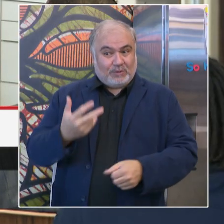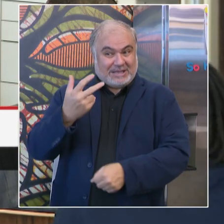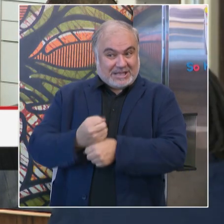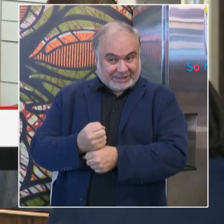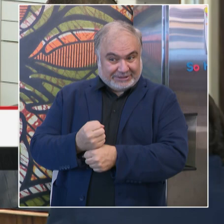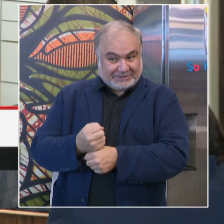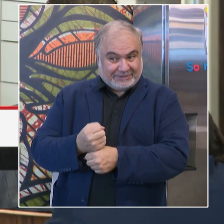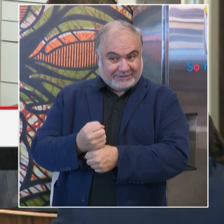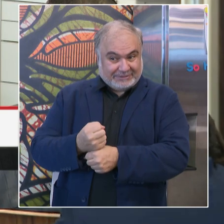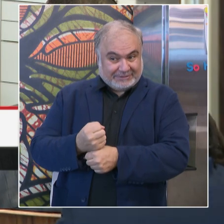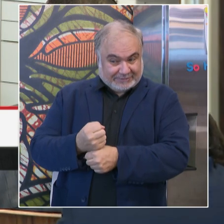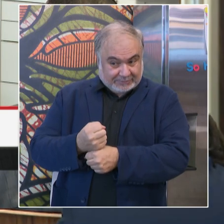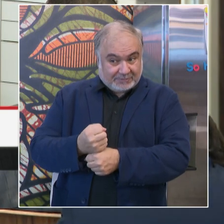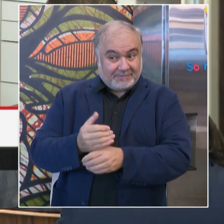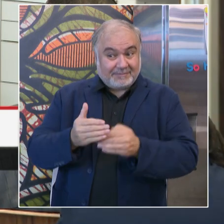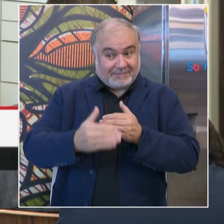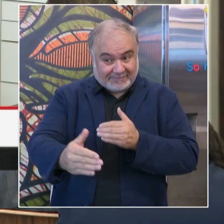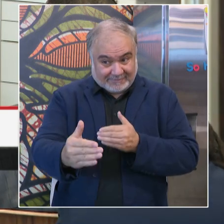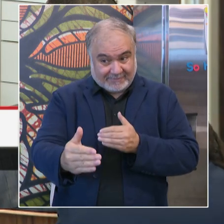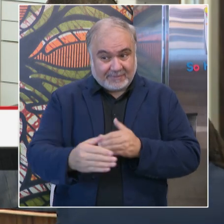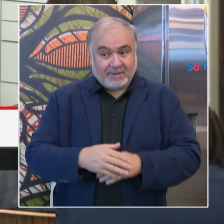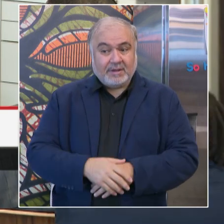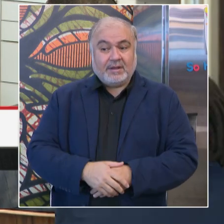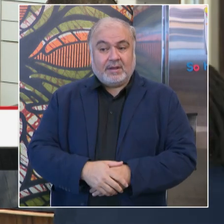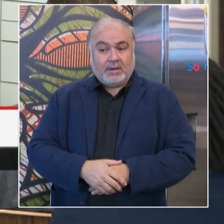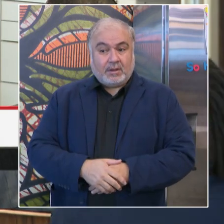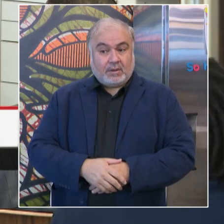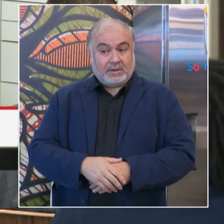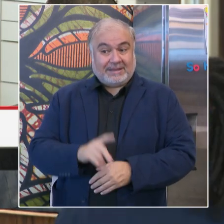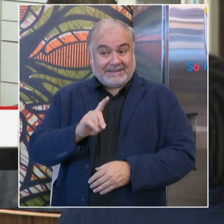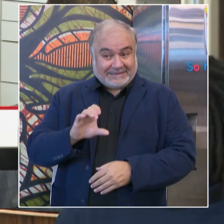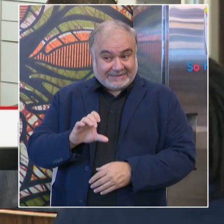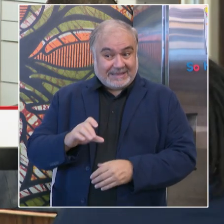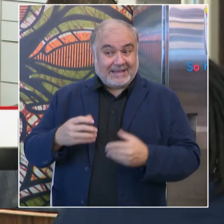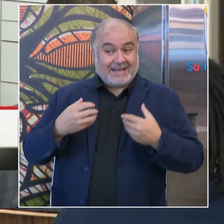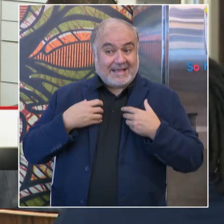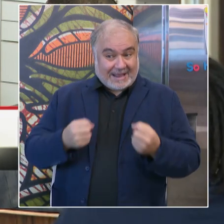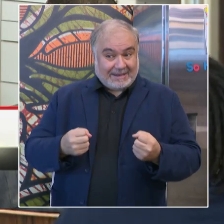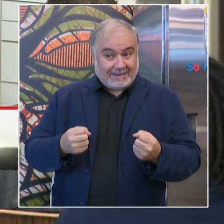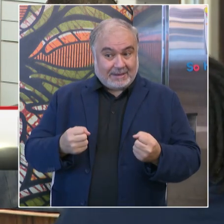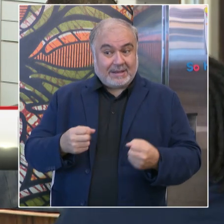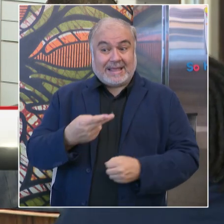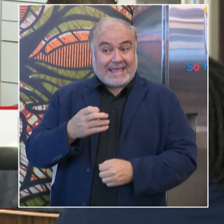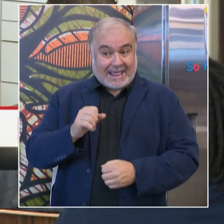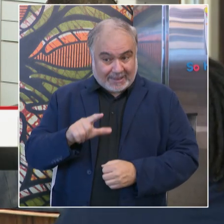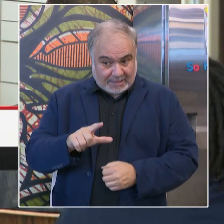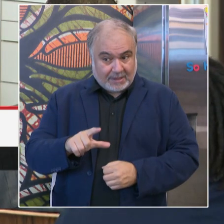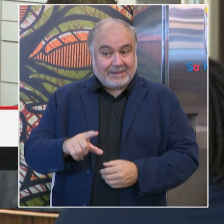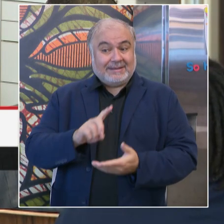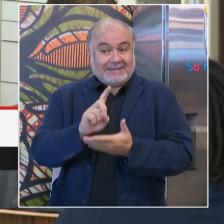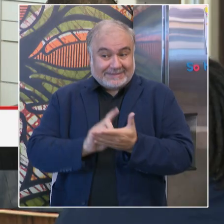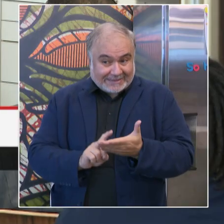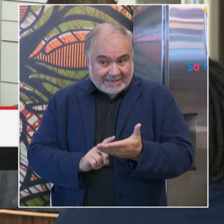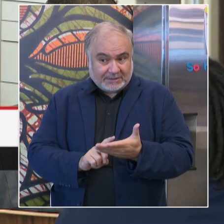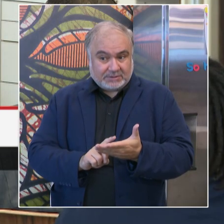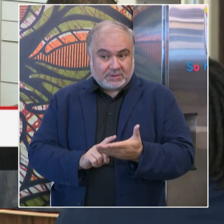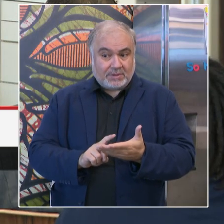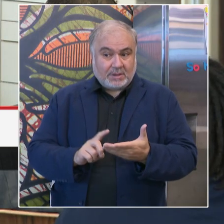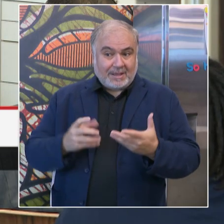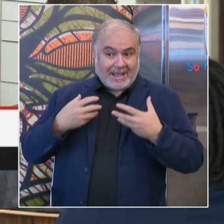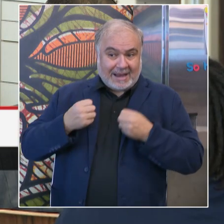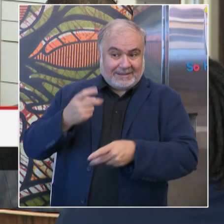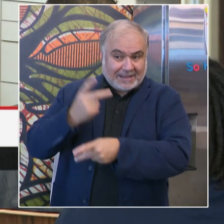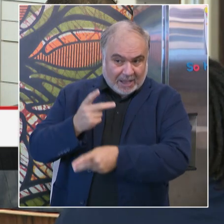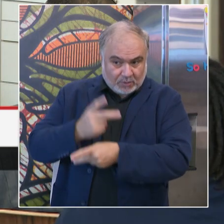this major milestone. DC HEAL, as you've heard, is designed to bring healthcare employers together to create new pathways